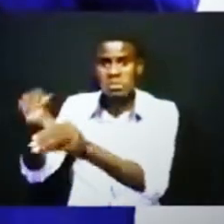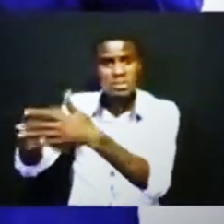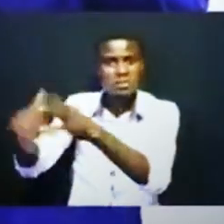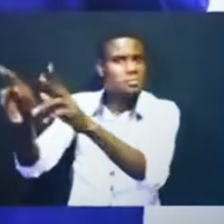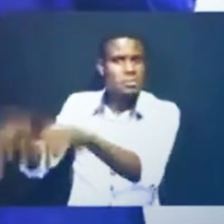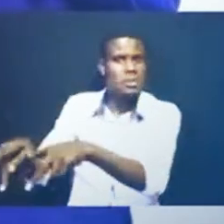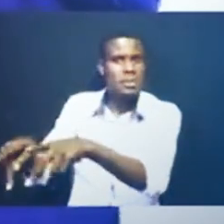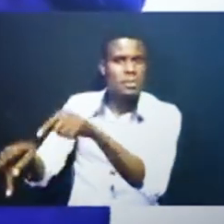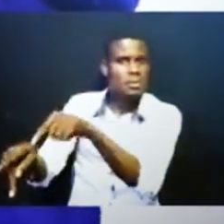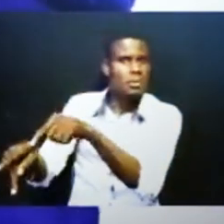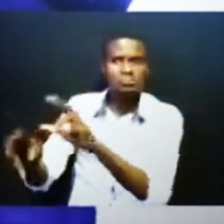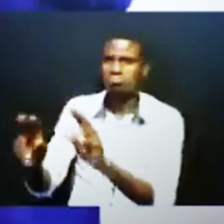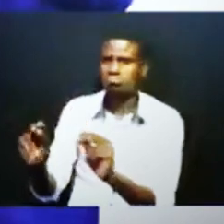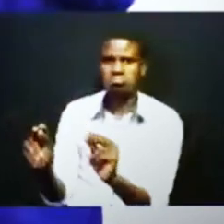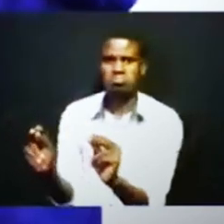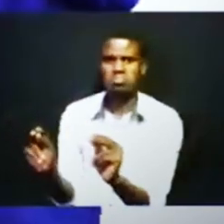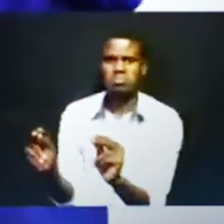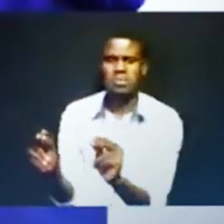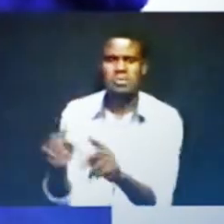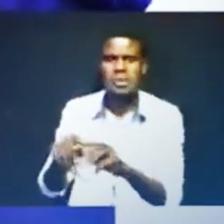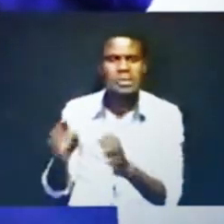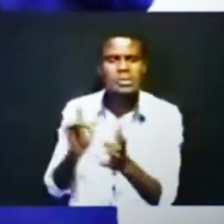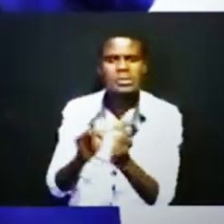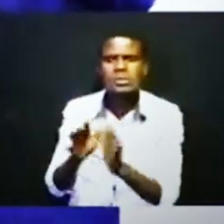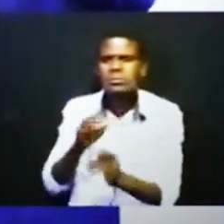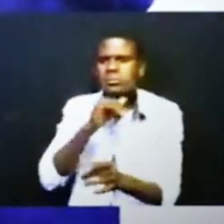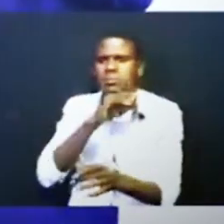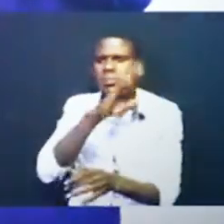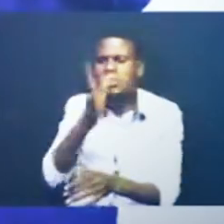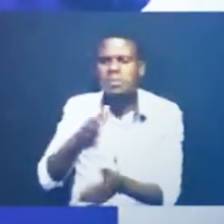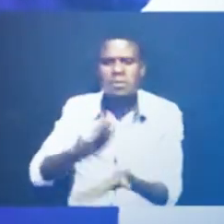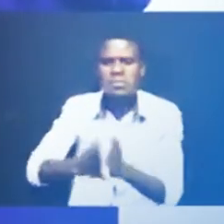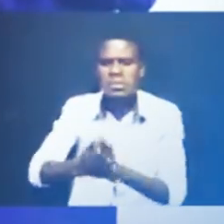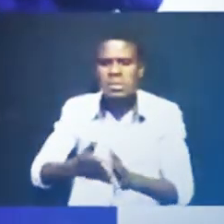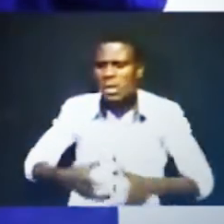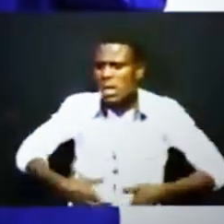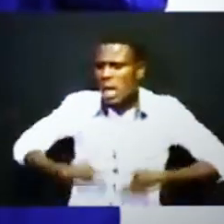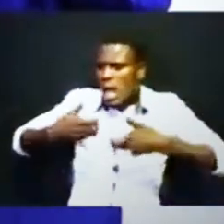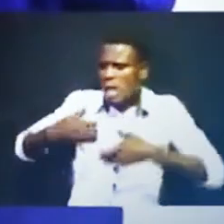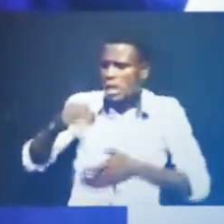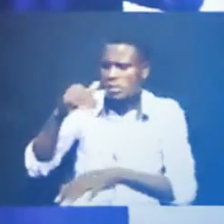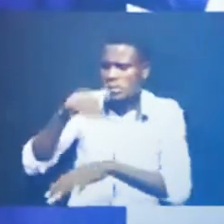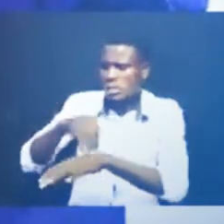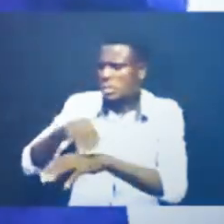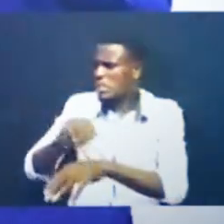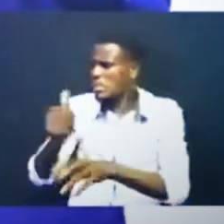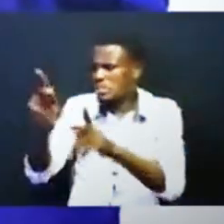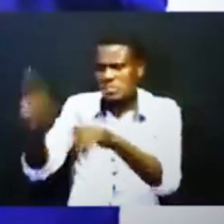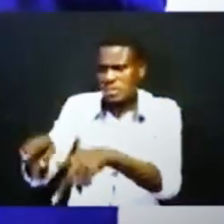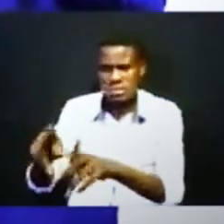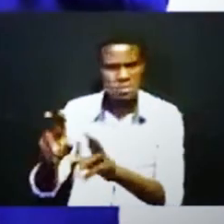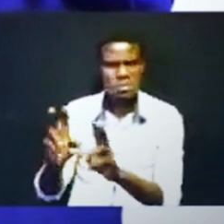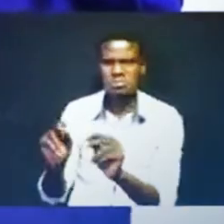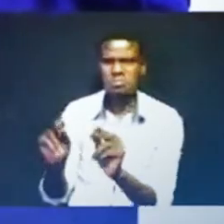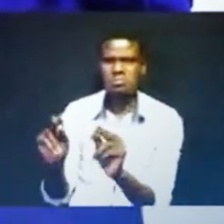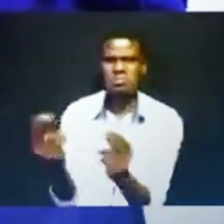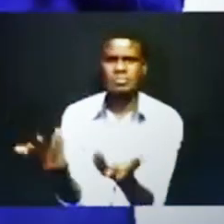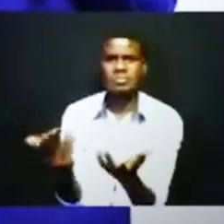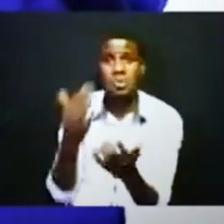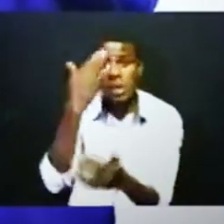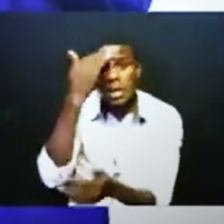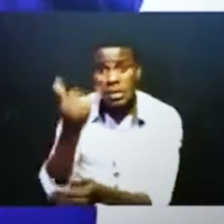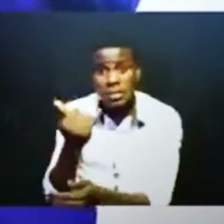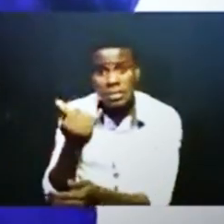being. Yet he was never suspicious or bitter at anyone. Why? Because